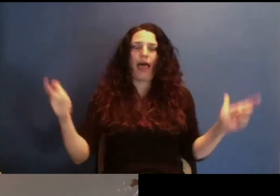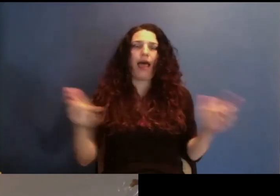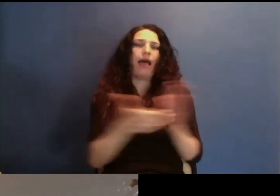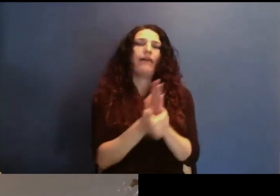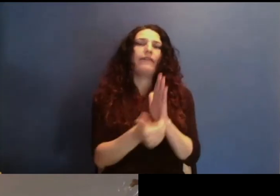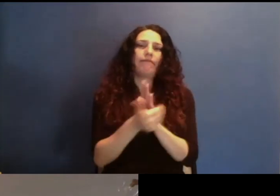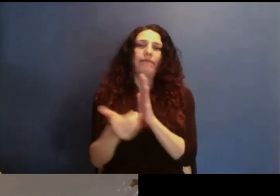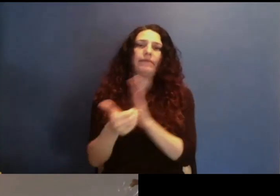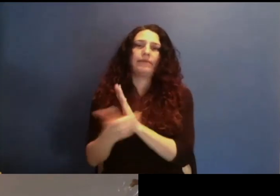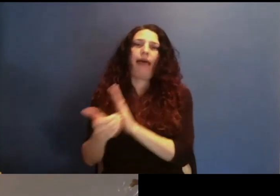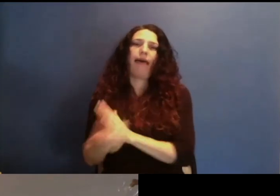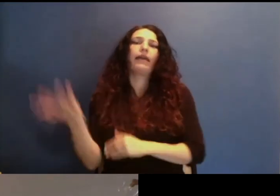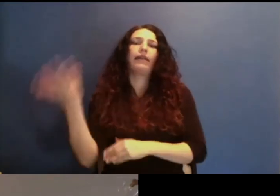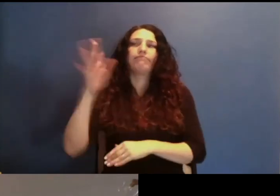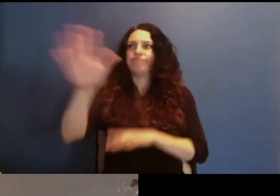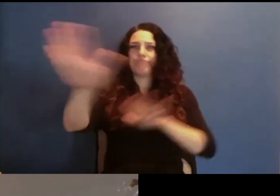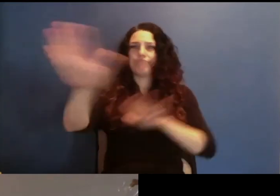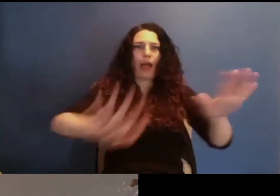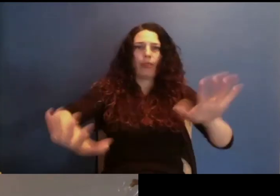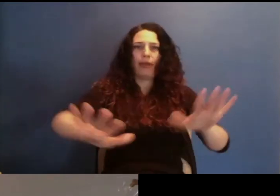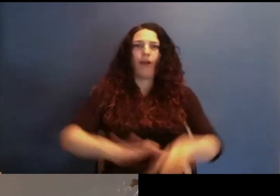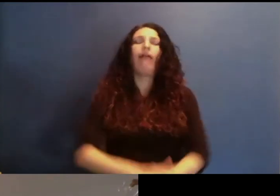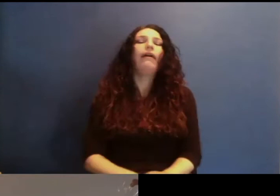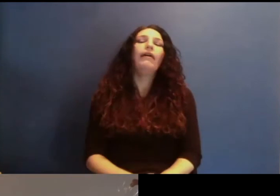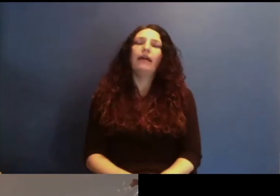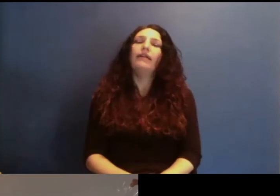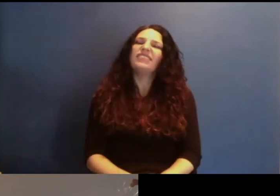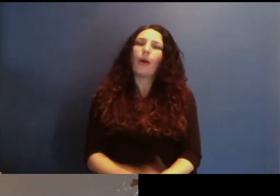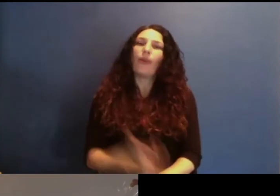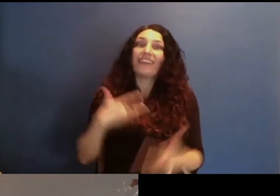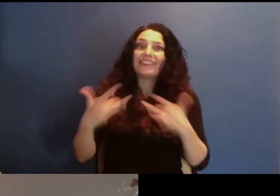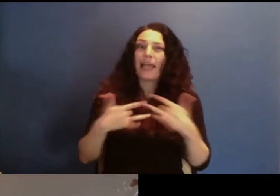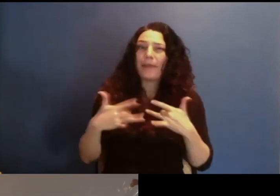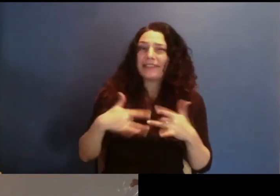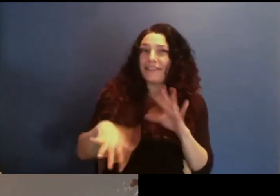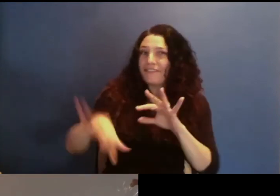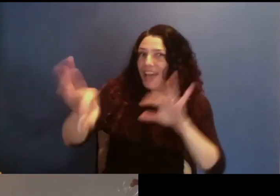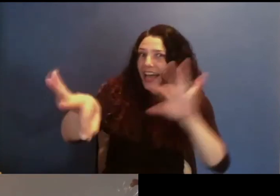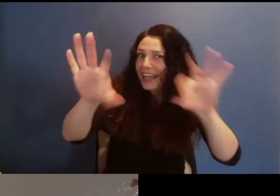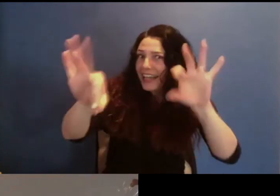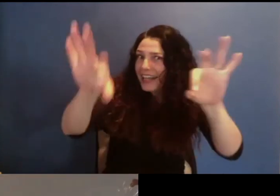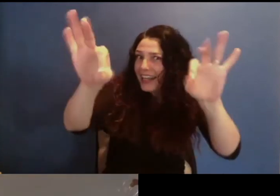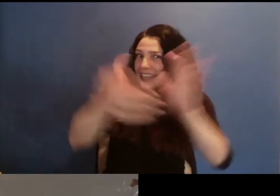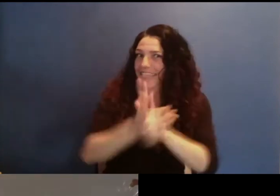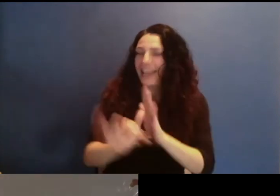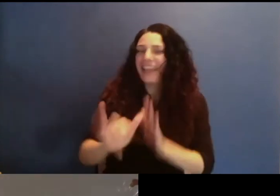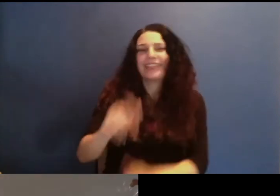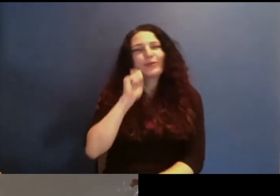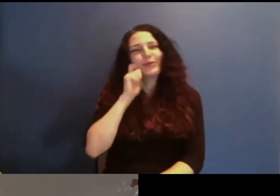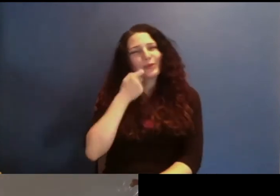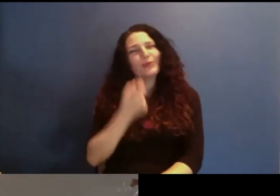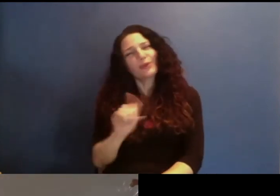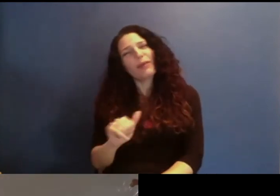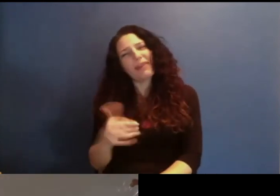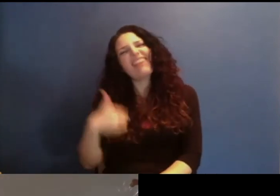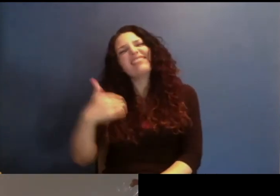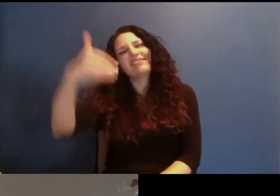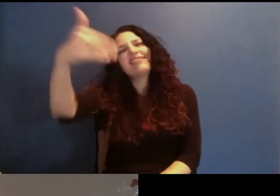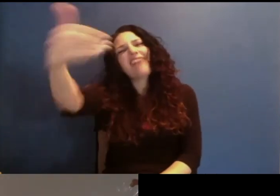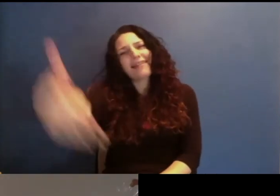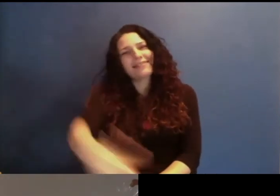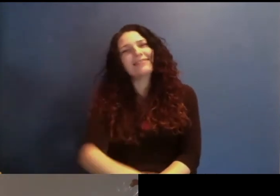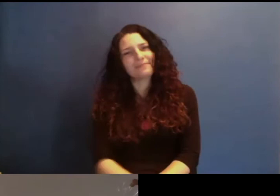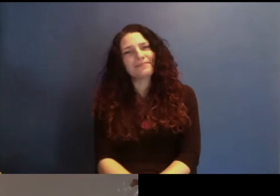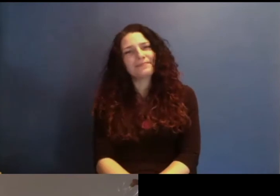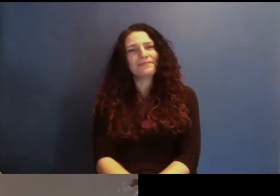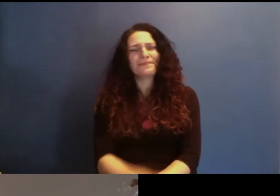making all those discoveries is so cool to me. So yeah, that's kind of what I want to do next, I think. Nice, nice.